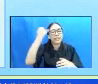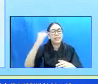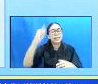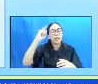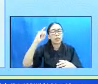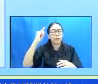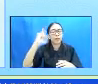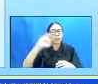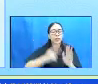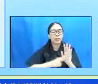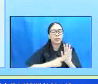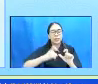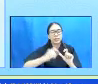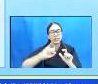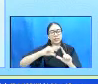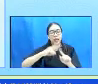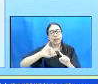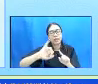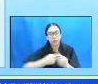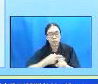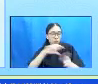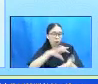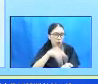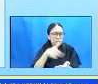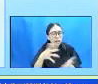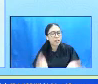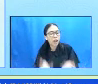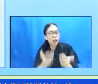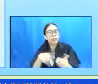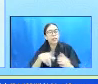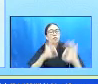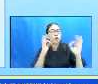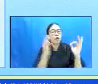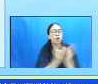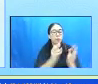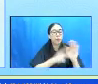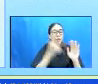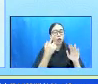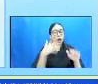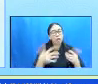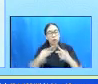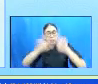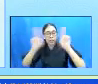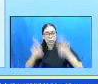international issue. I think what can be improved. I think I'm focused in four